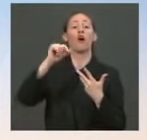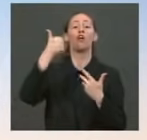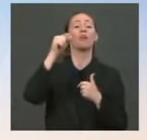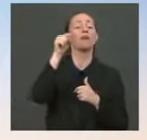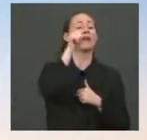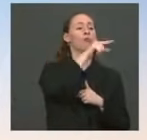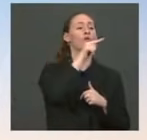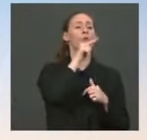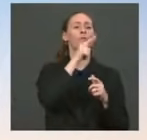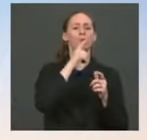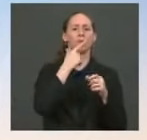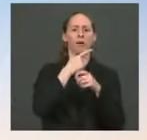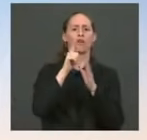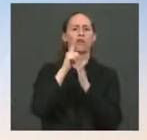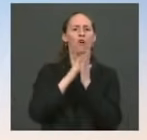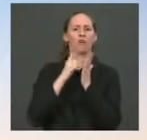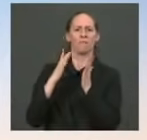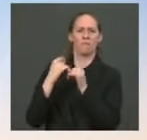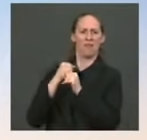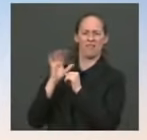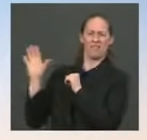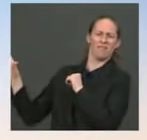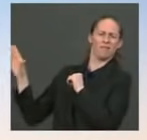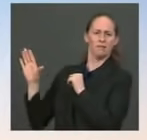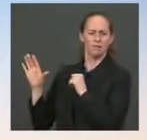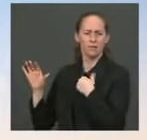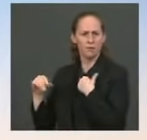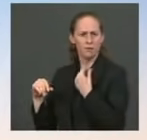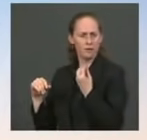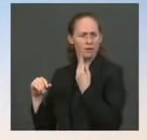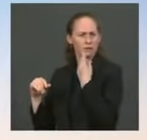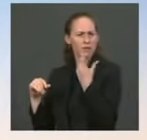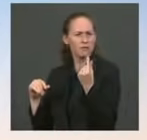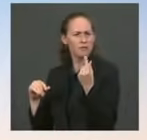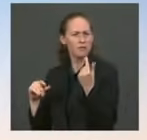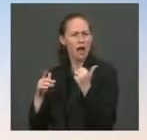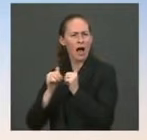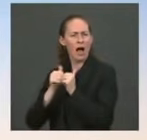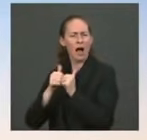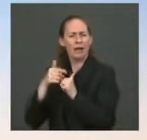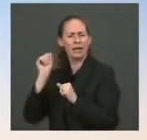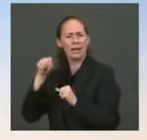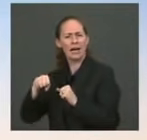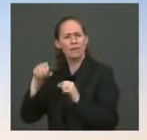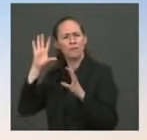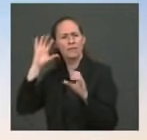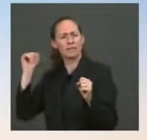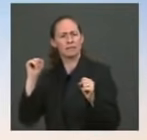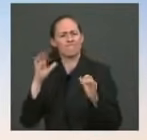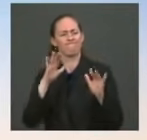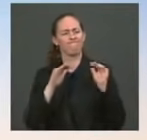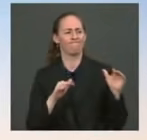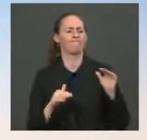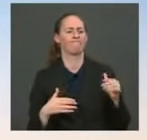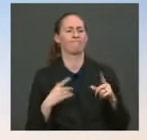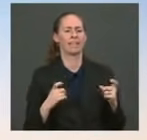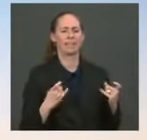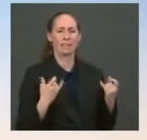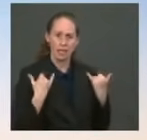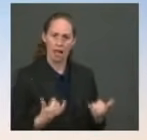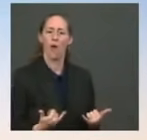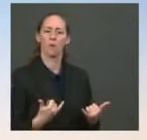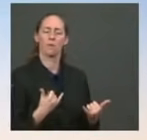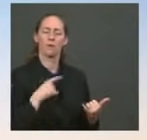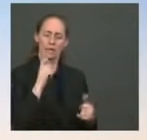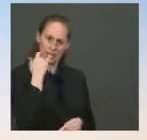are you looking at? What do you need? What's important to you? When does he hit the moment of, all right, I need this now? Like, we need to get this done. This is